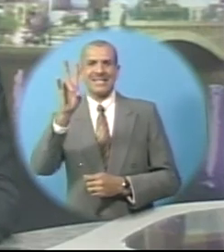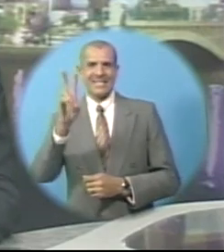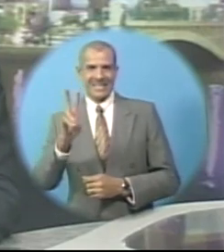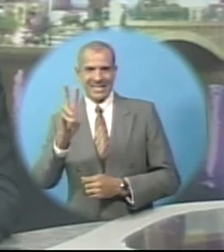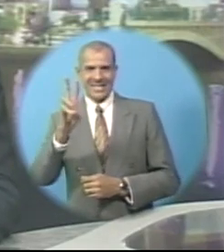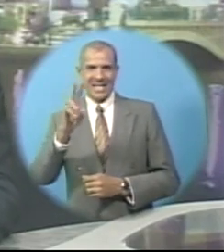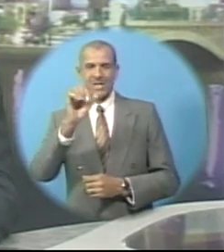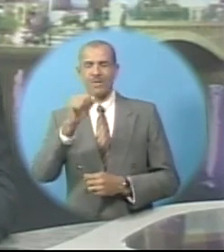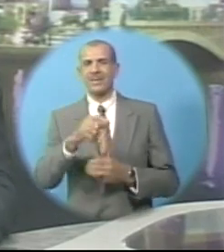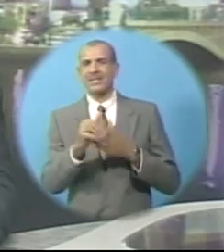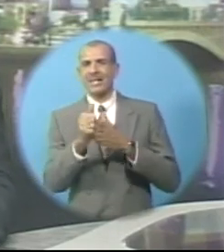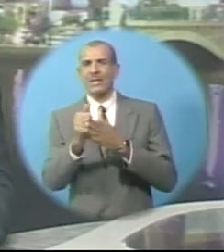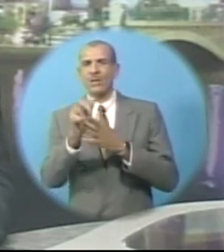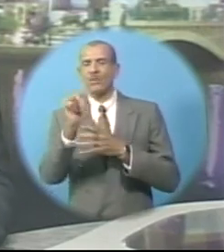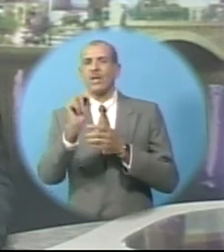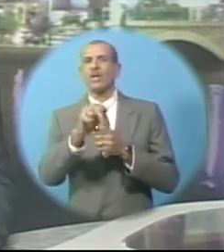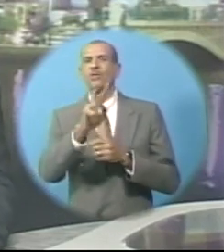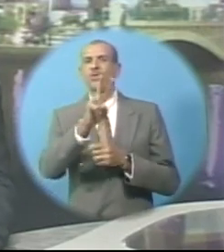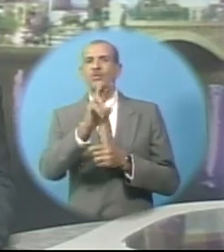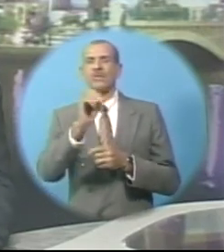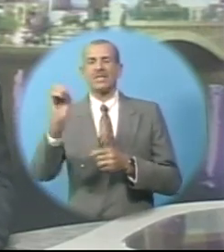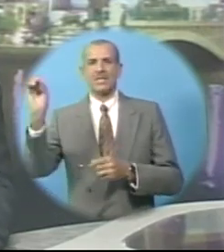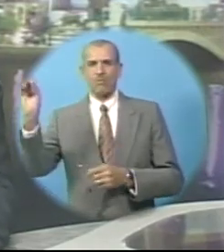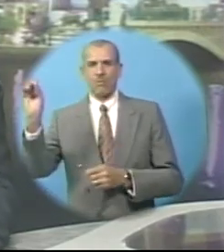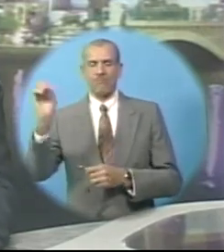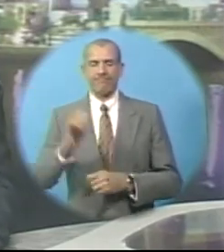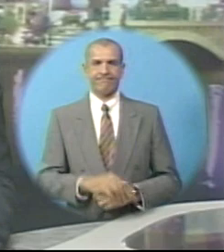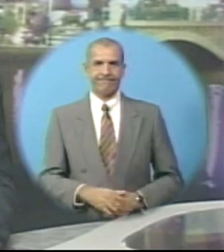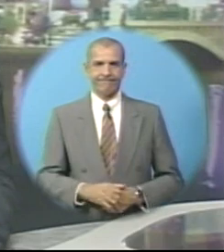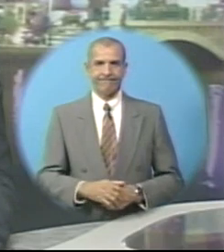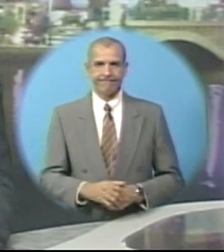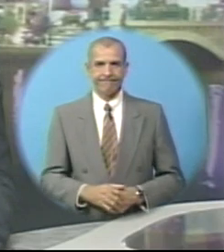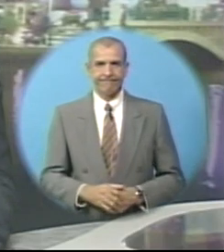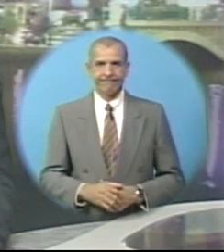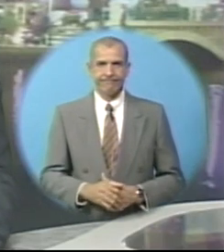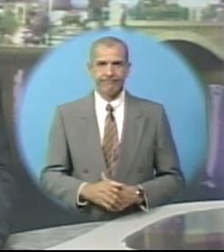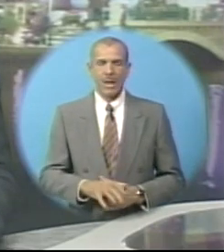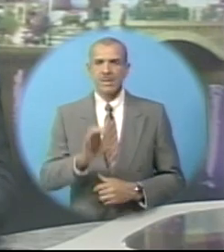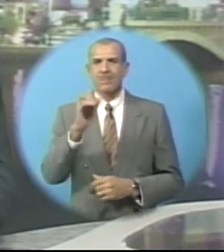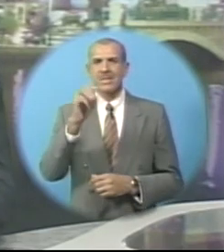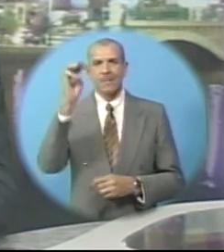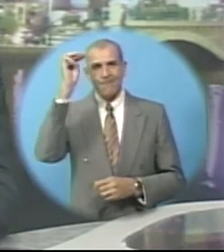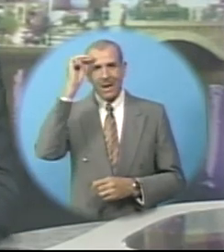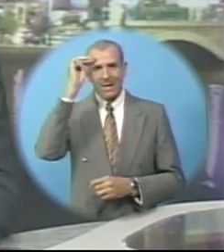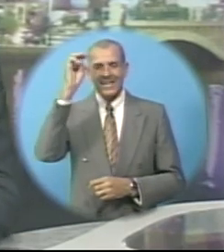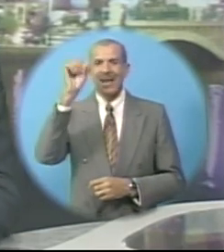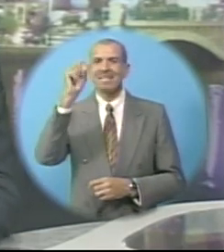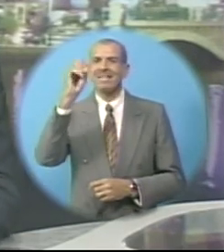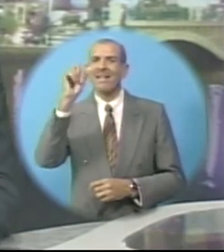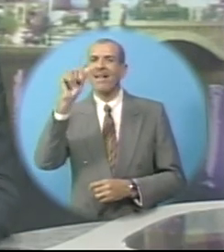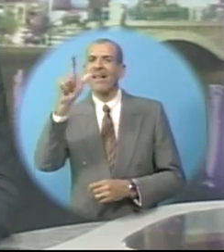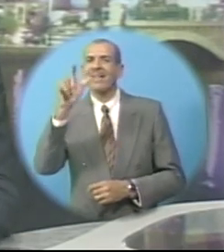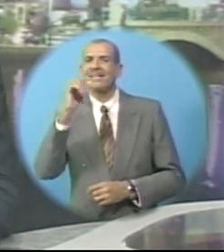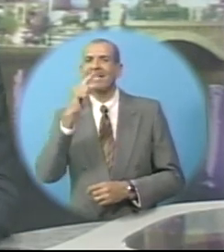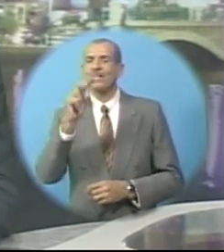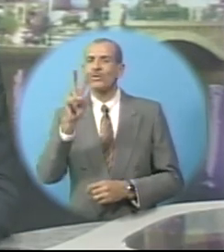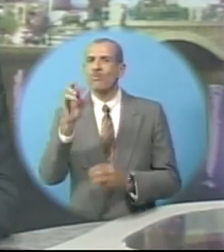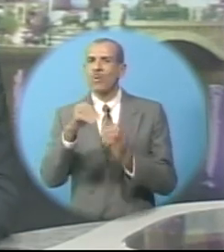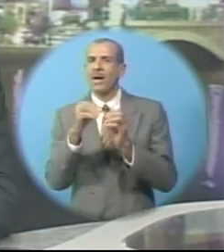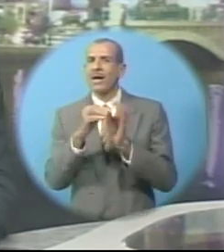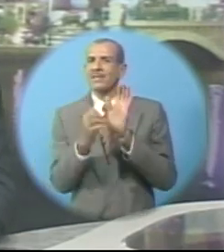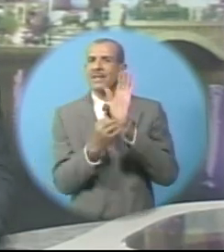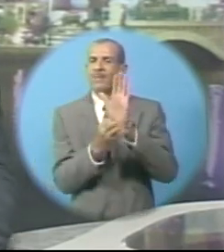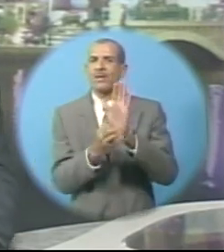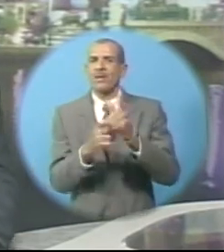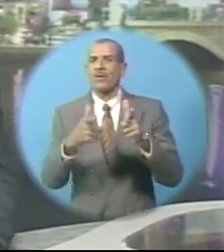they lead the 3-match series 2-0. And CBC's Mark Seal now have 2 more examples of